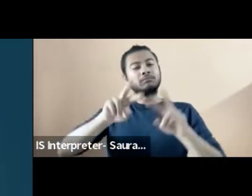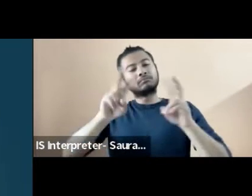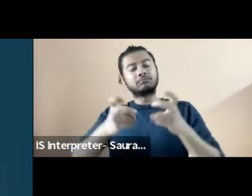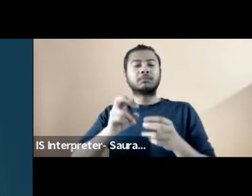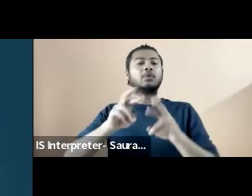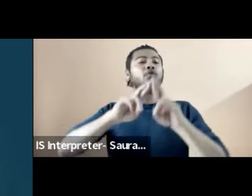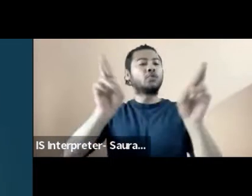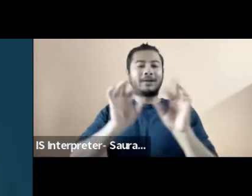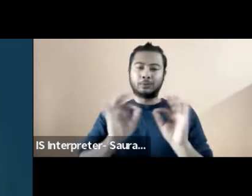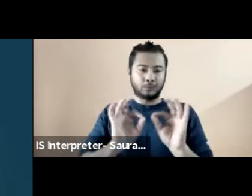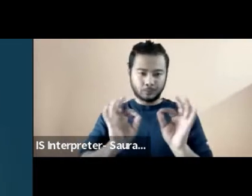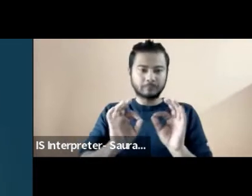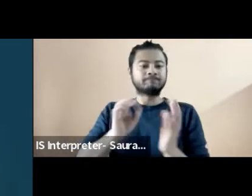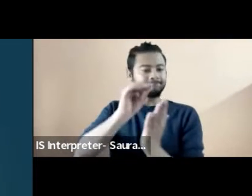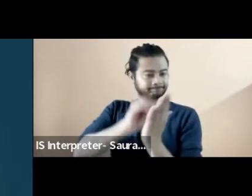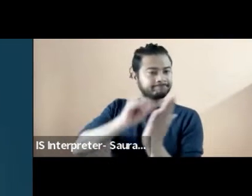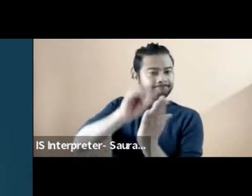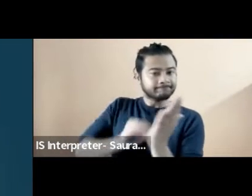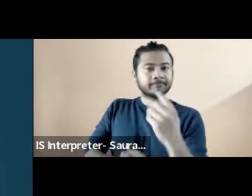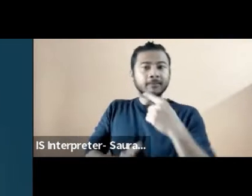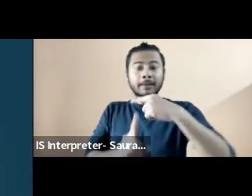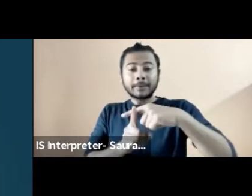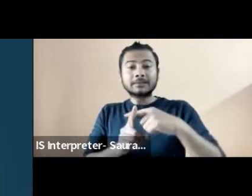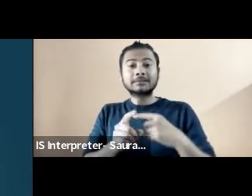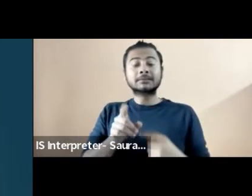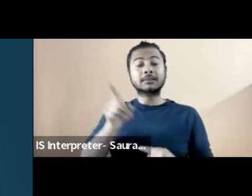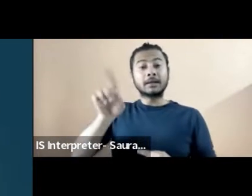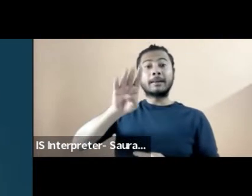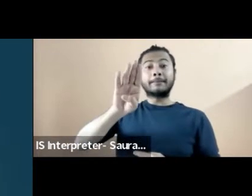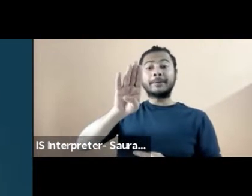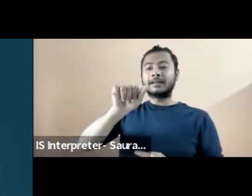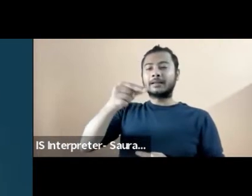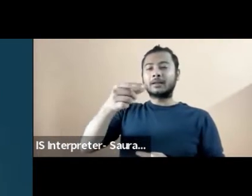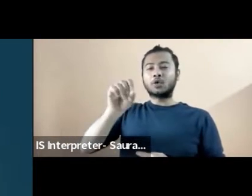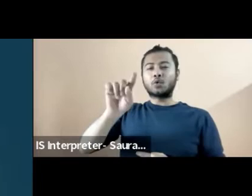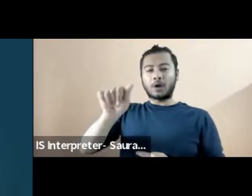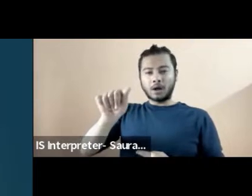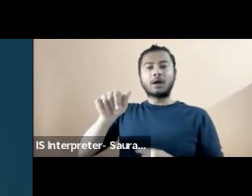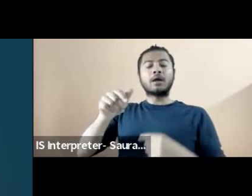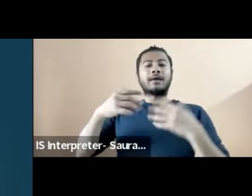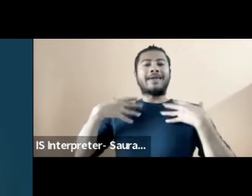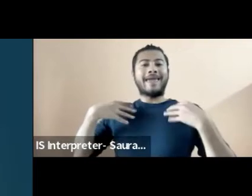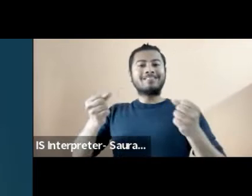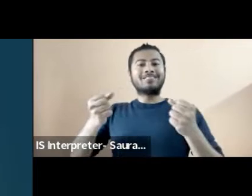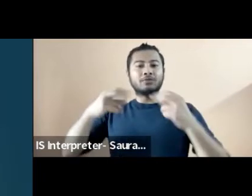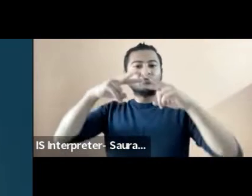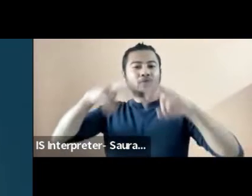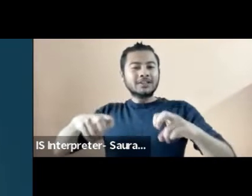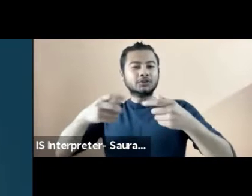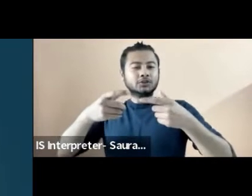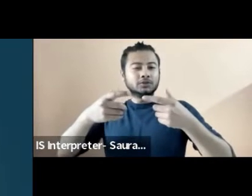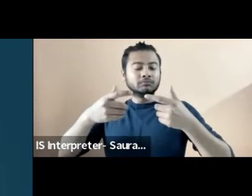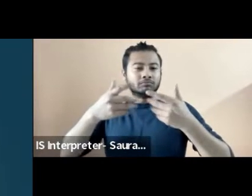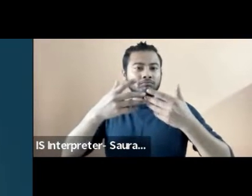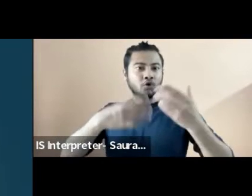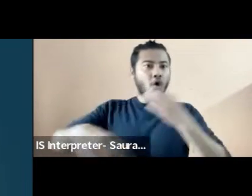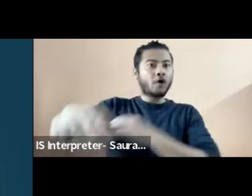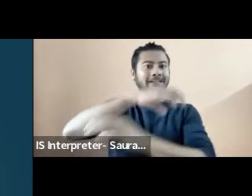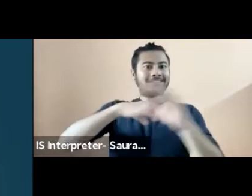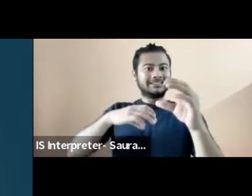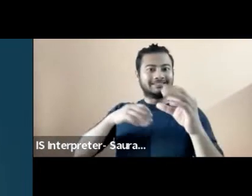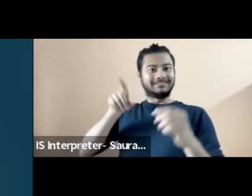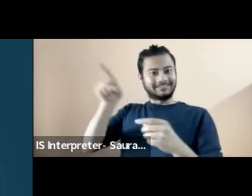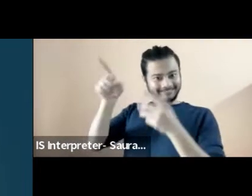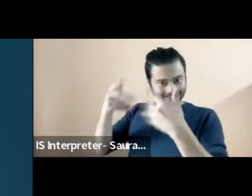Health Systems Research Conference held in Bogota. And it is just a brief overview of